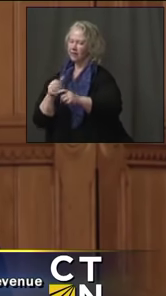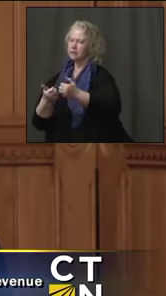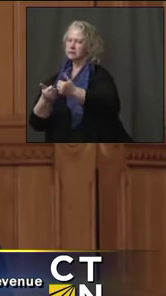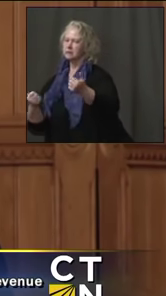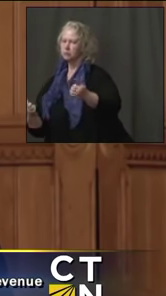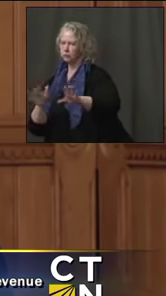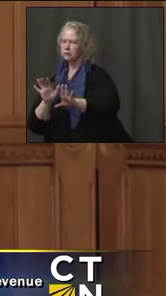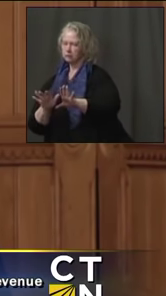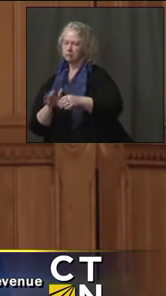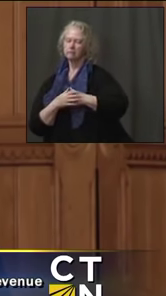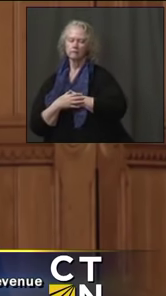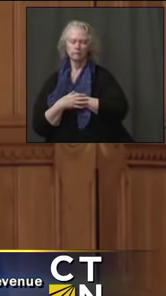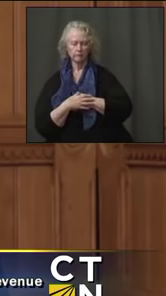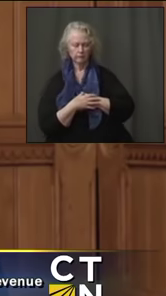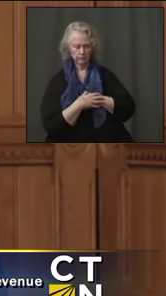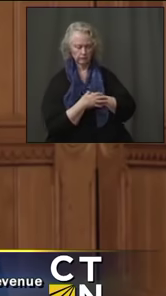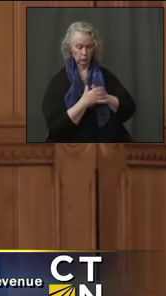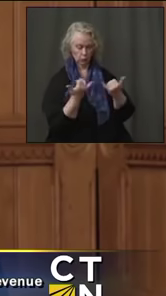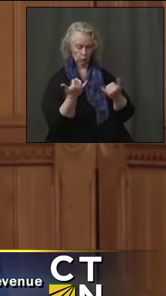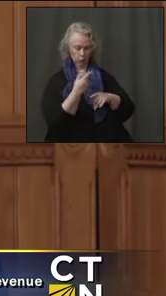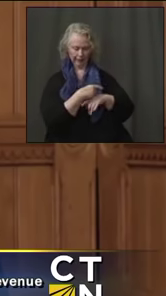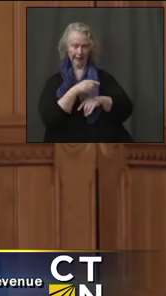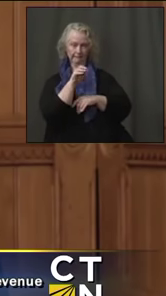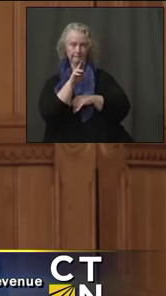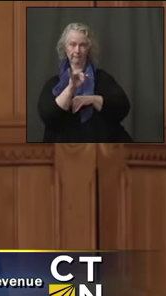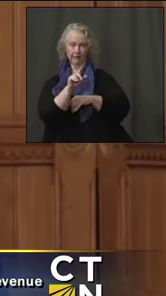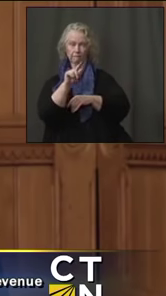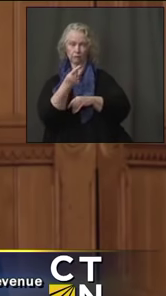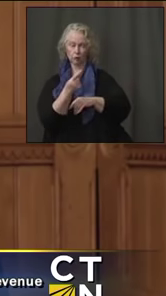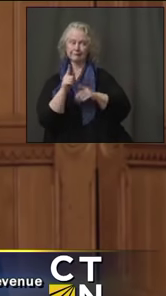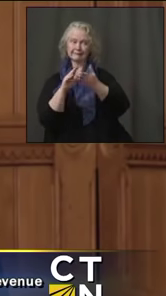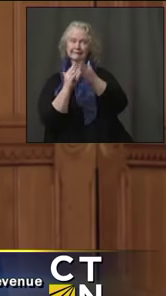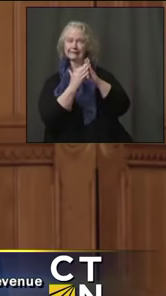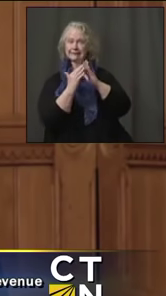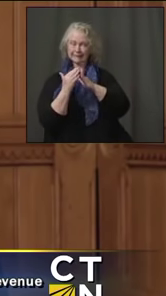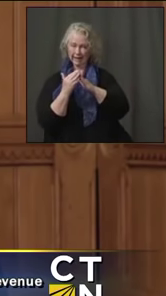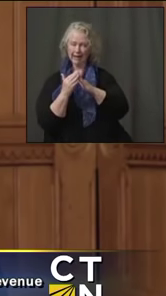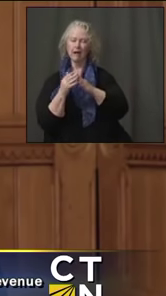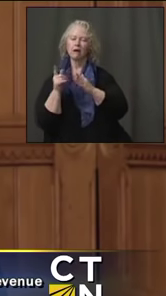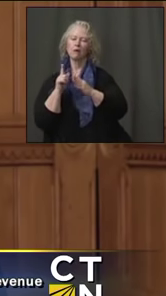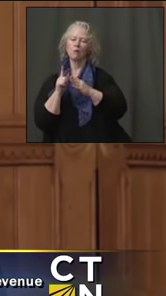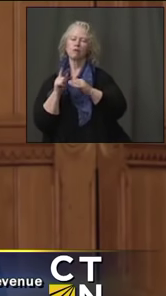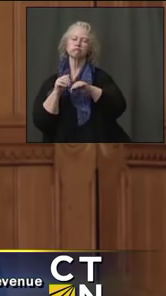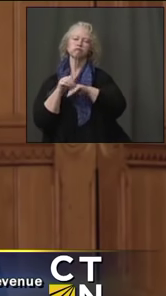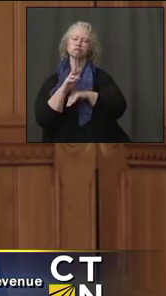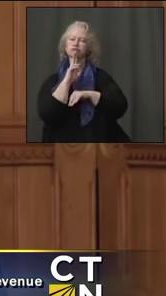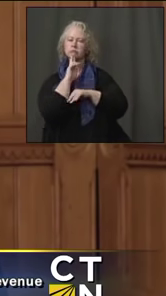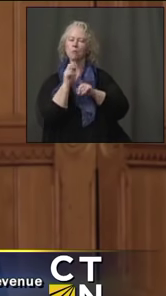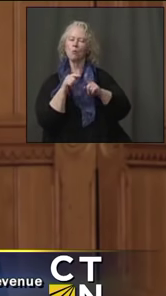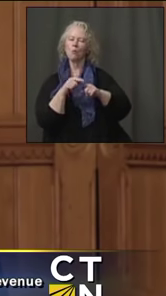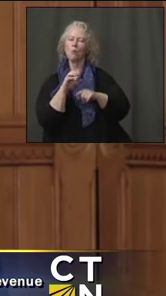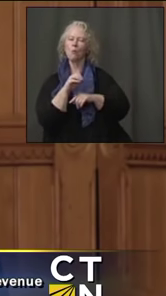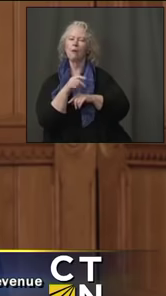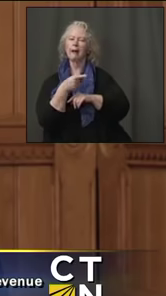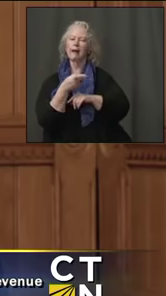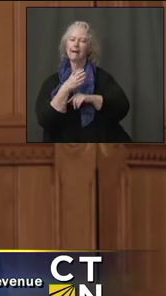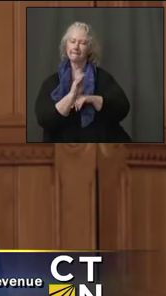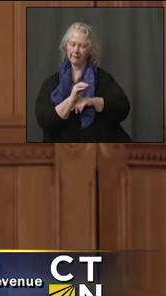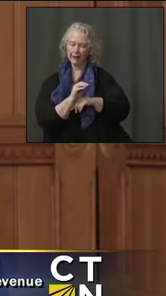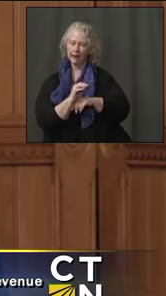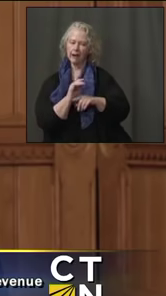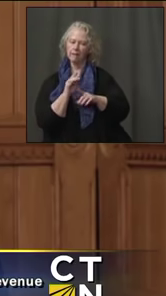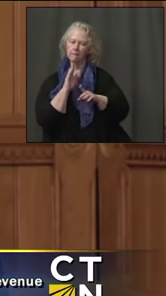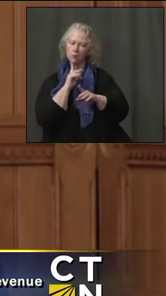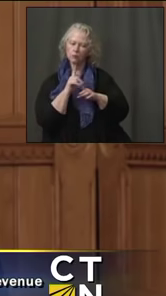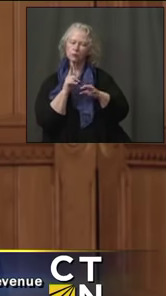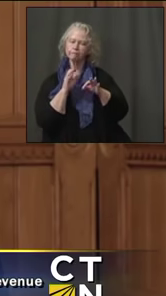source. Today, May 1st, municipalities will be submitting a report to OPM on the impact that they are experiencing